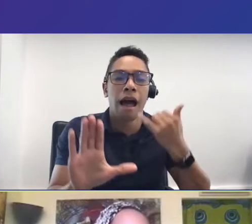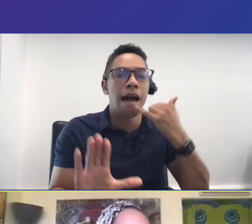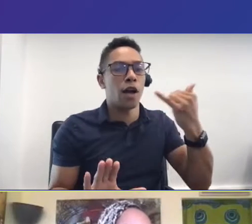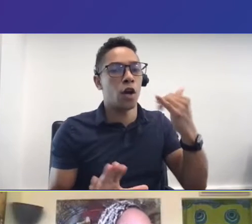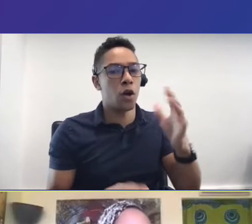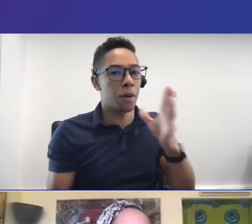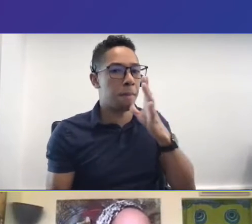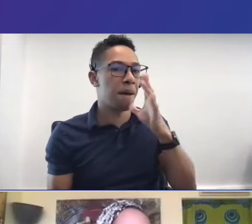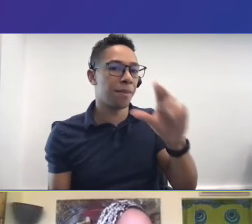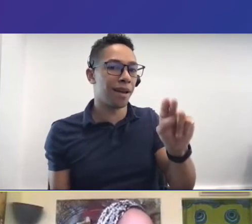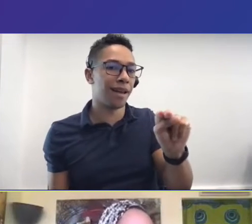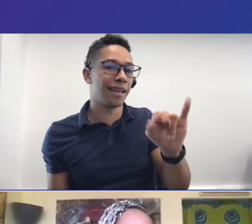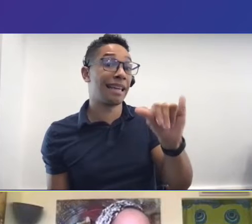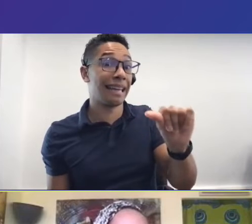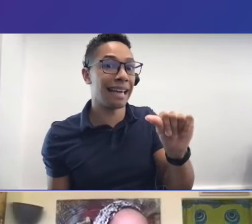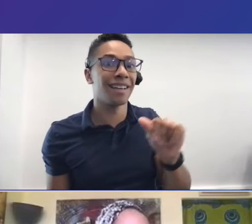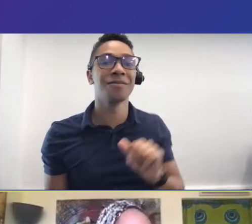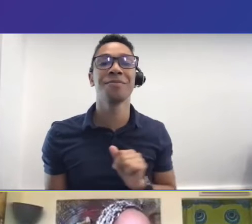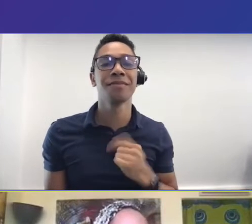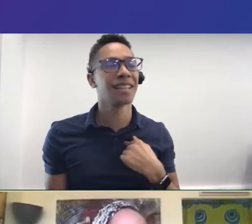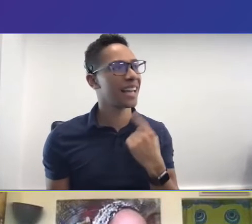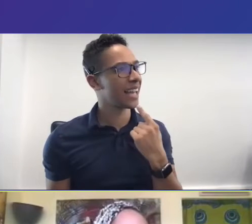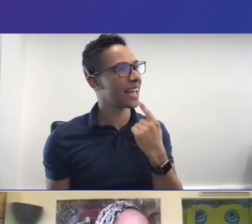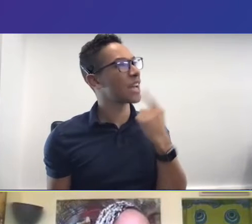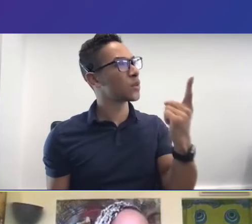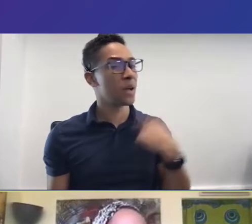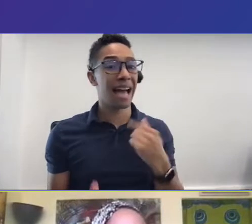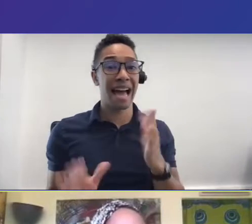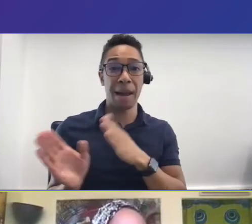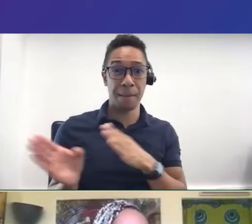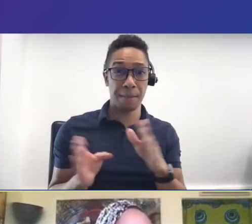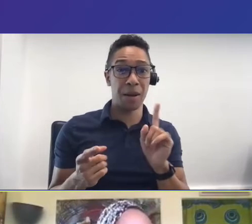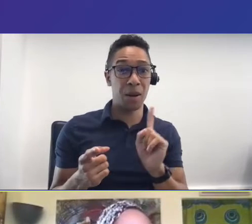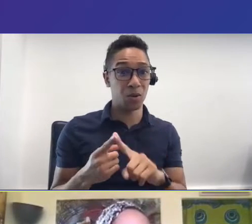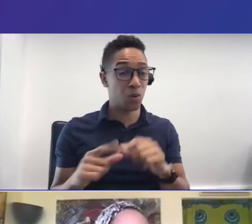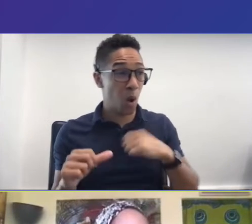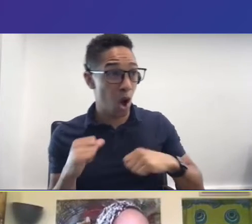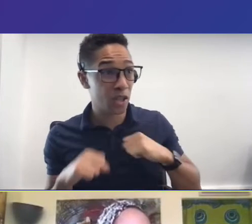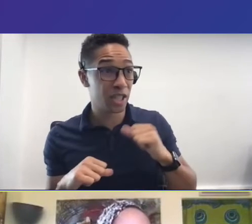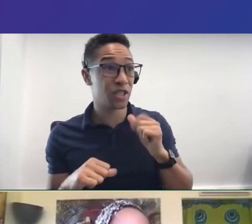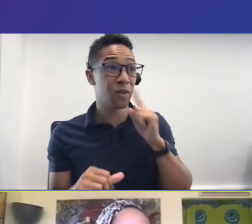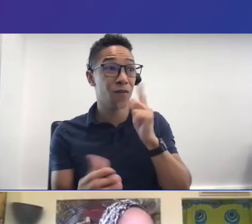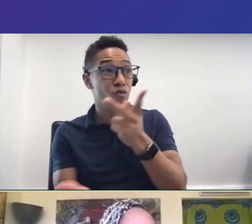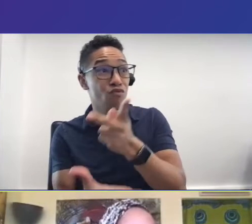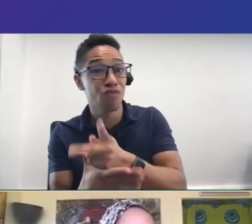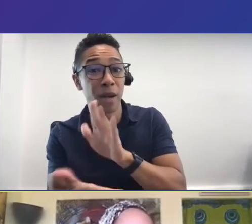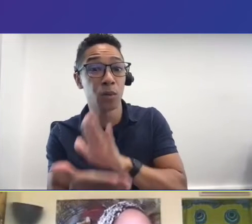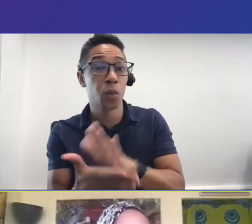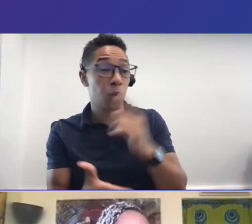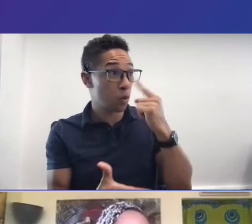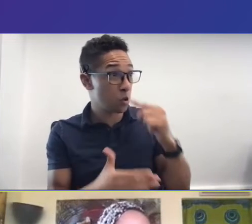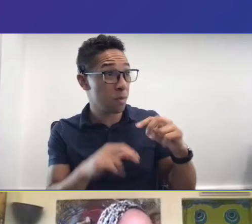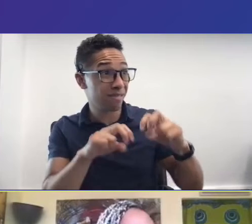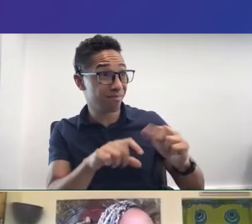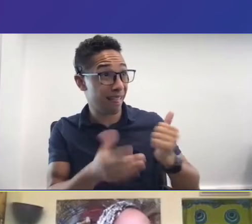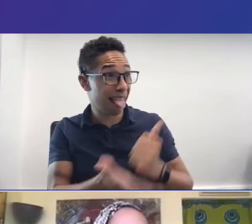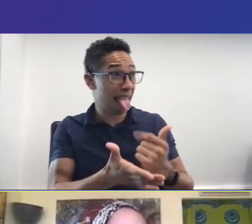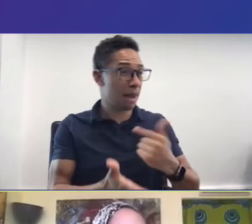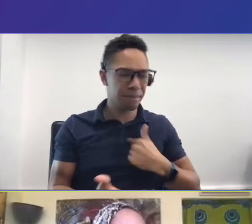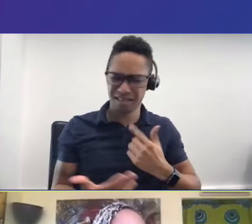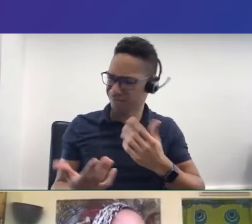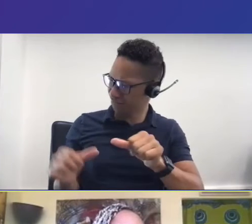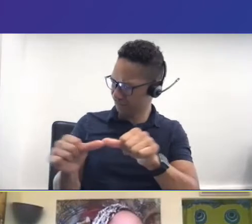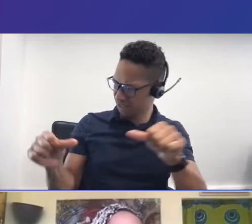like, I'm gonna audition for grad school. Can you like meet with me and I'll get some space? And she was like, what do you need